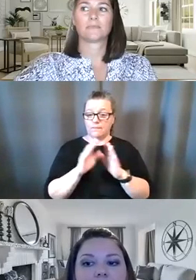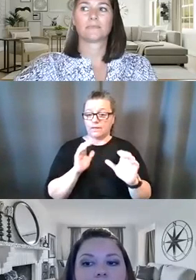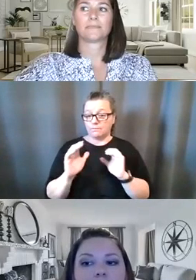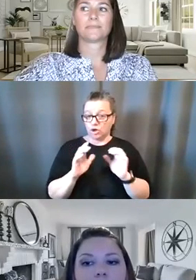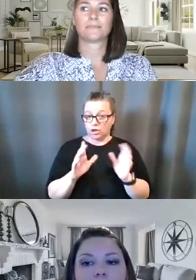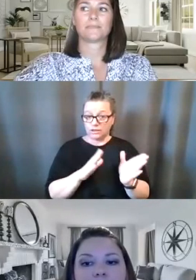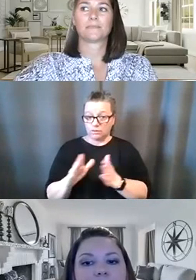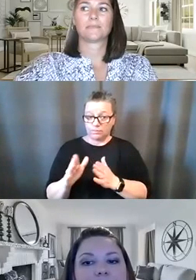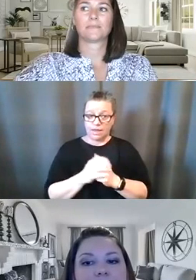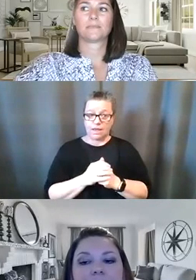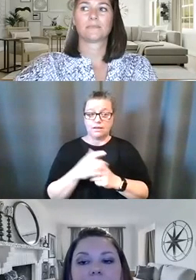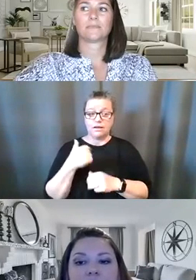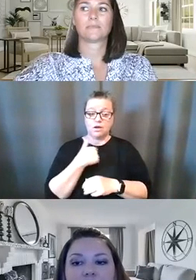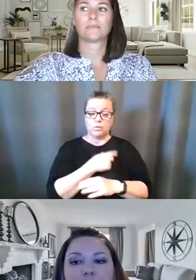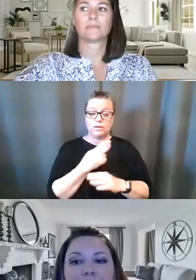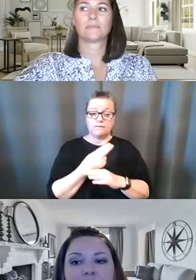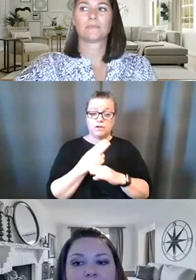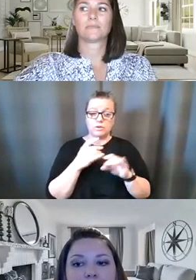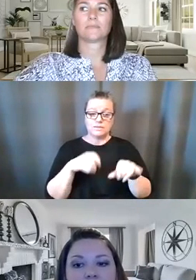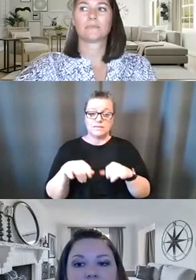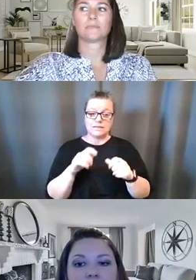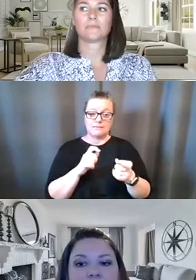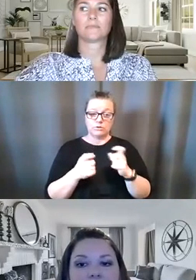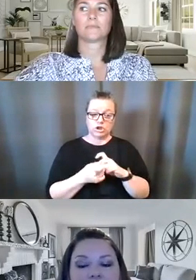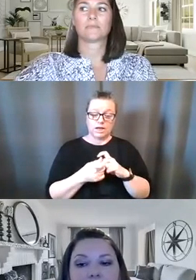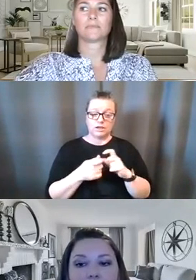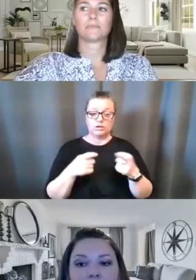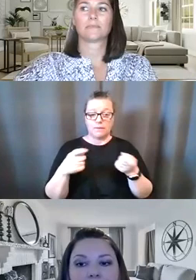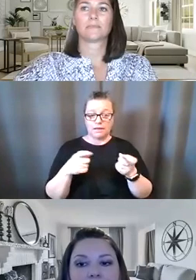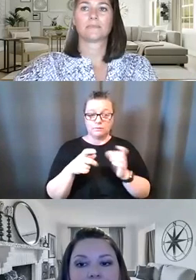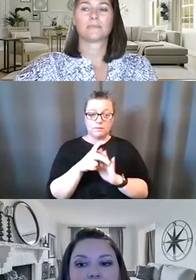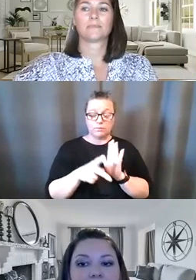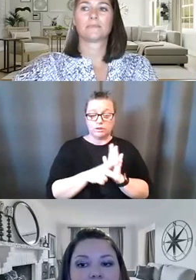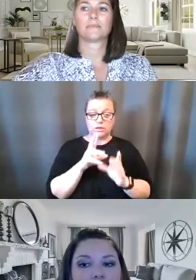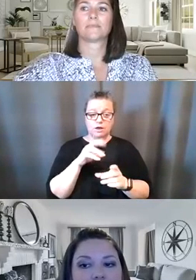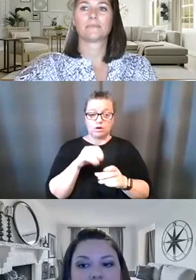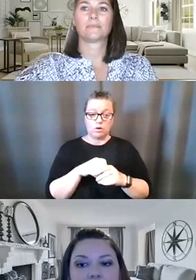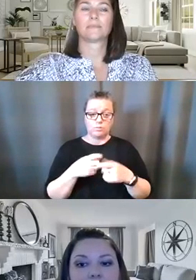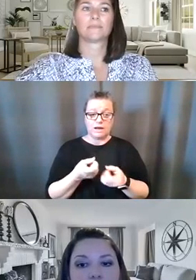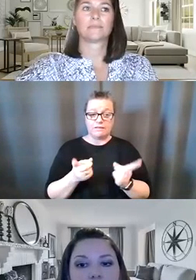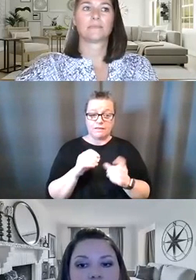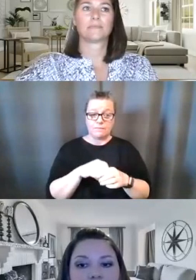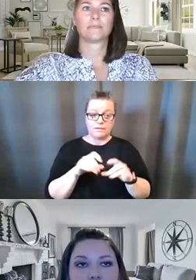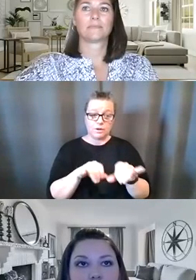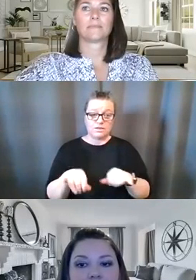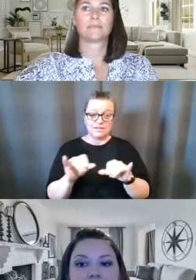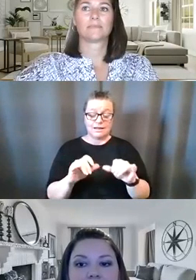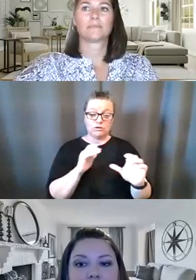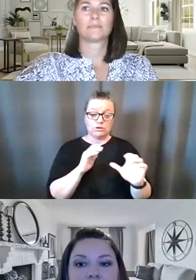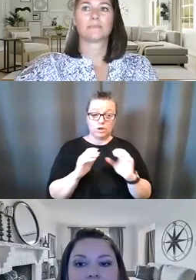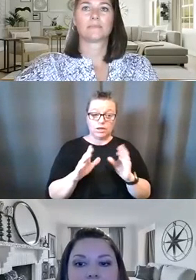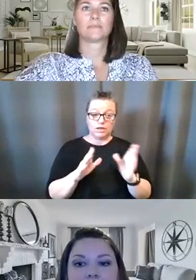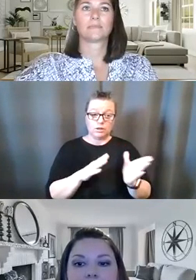plan. We've used the same change management principles and incorporated them into our standard communication